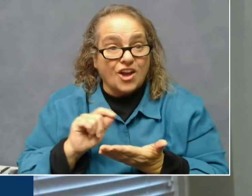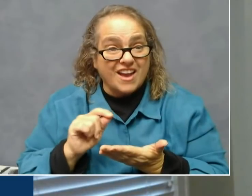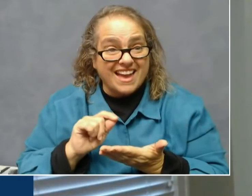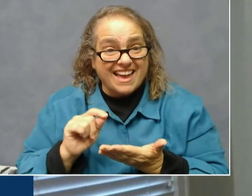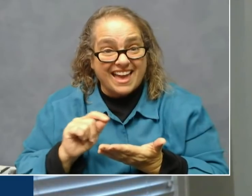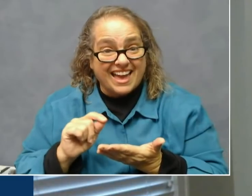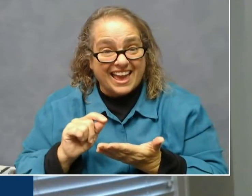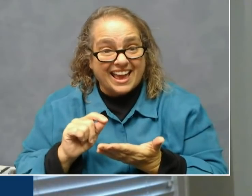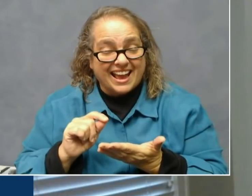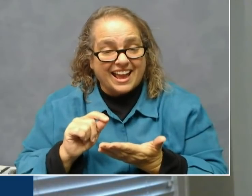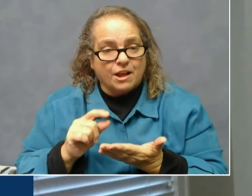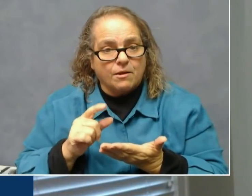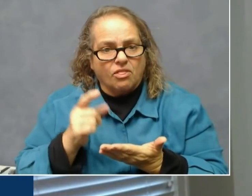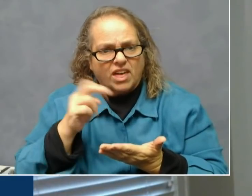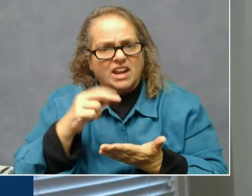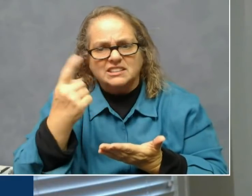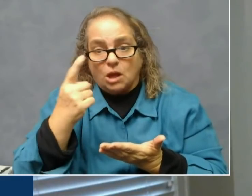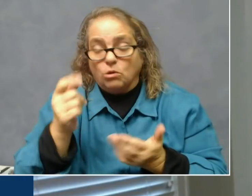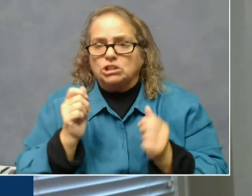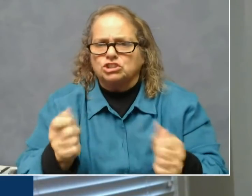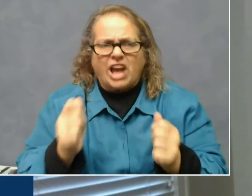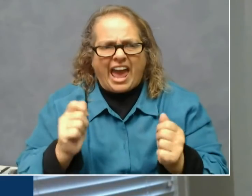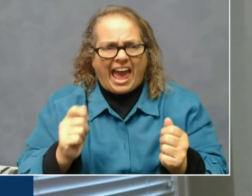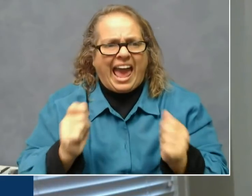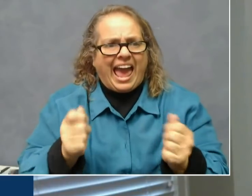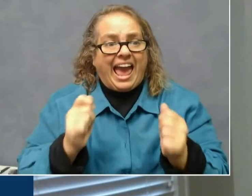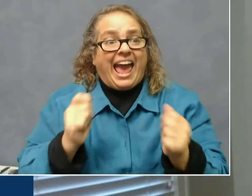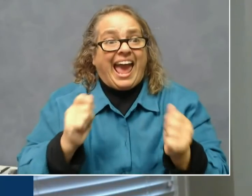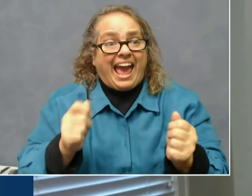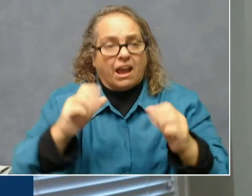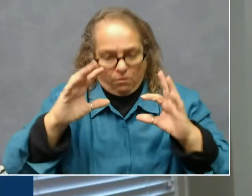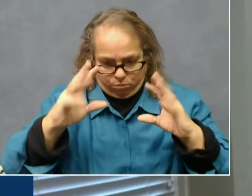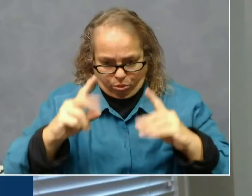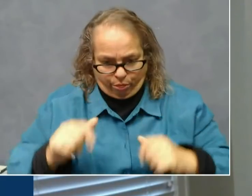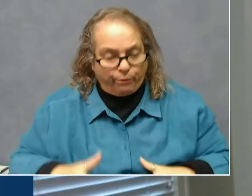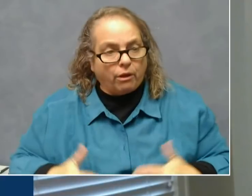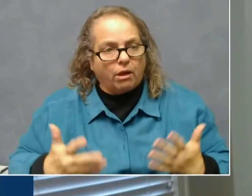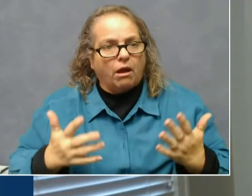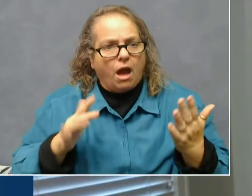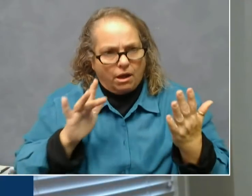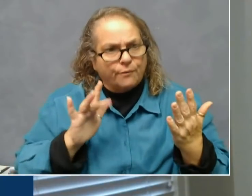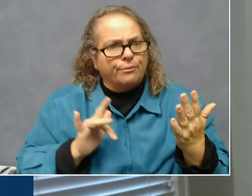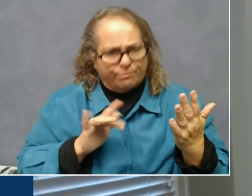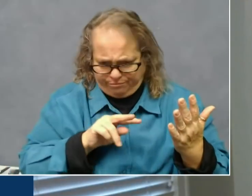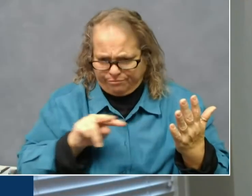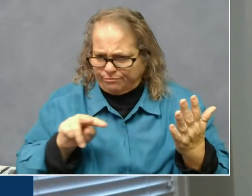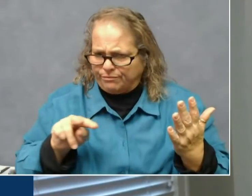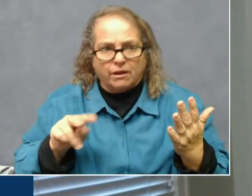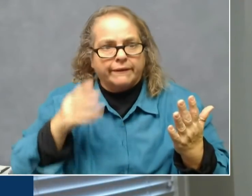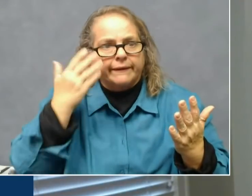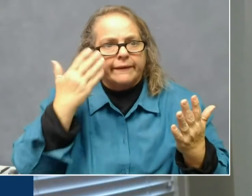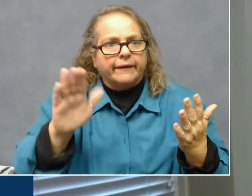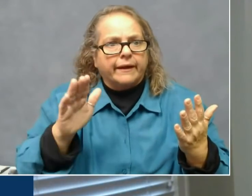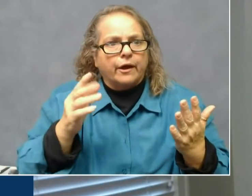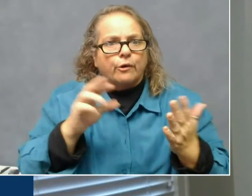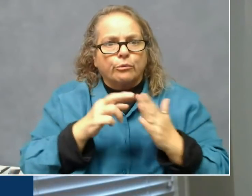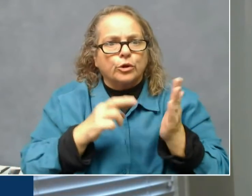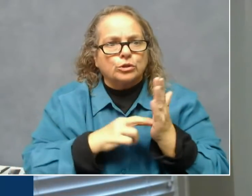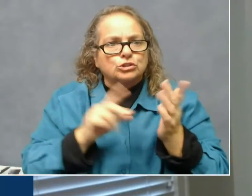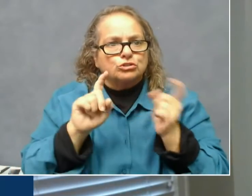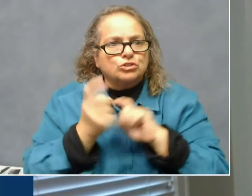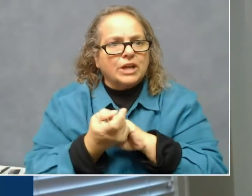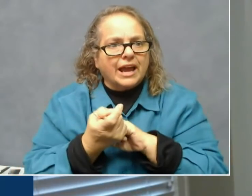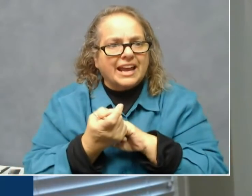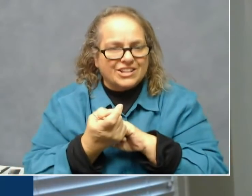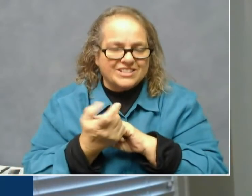Etch-a-Sketch and somebody is shaking the Etch-a-Sketch a few times a day. As soon as we come up with clarity on things, the federal